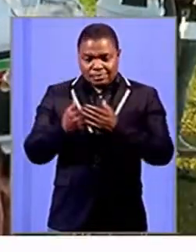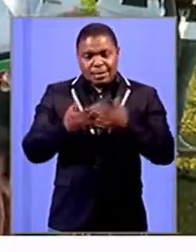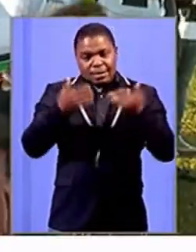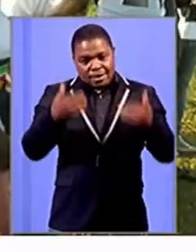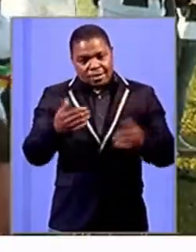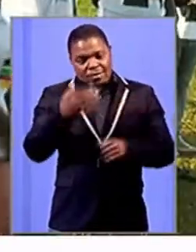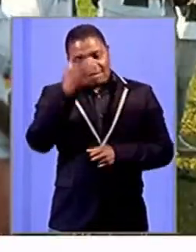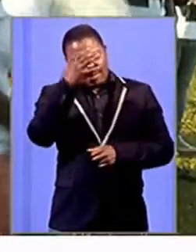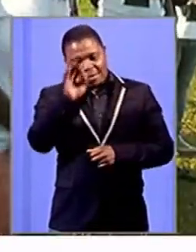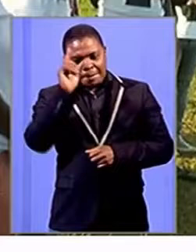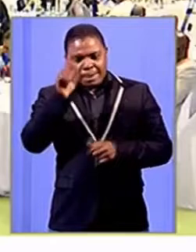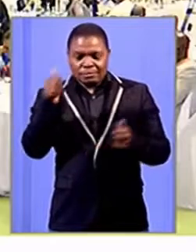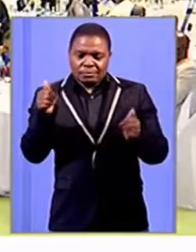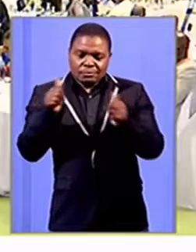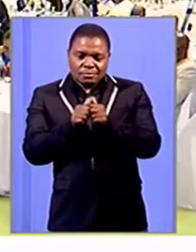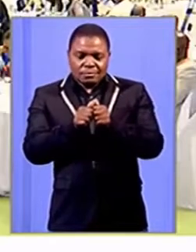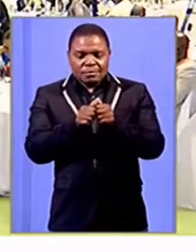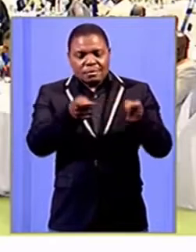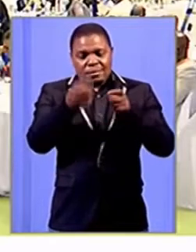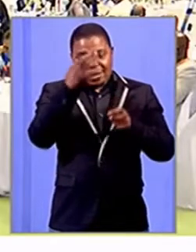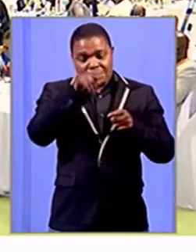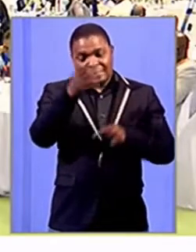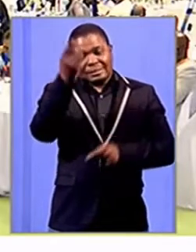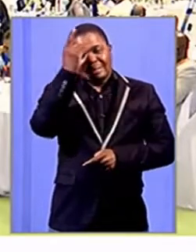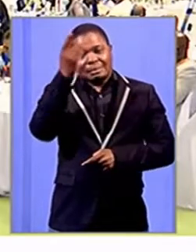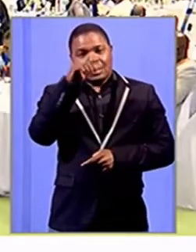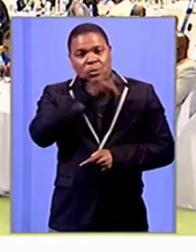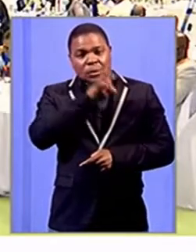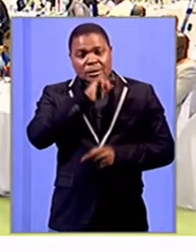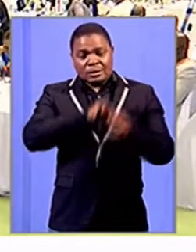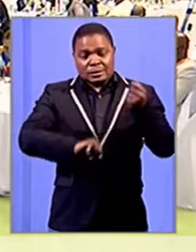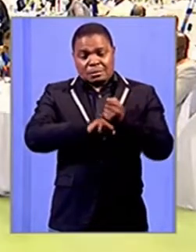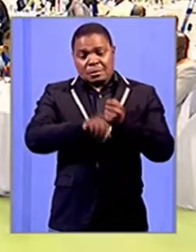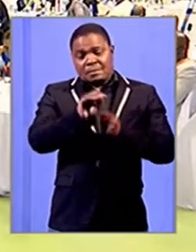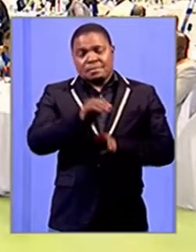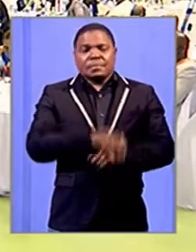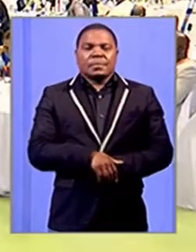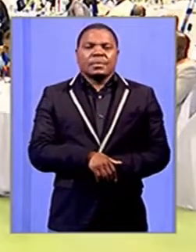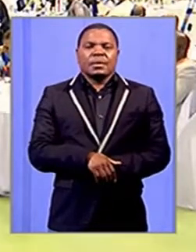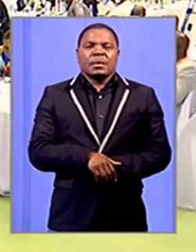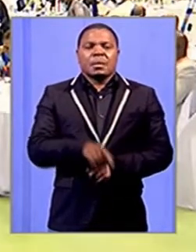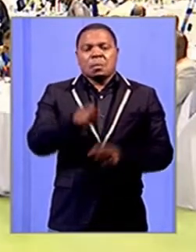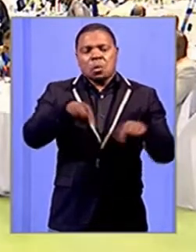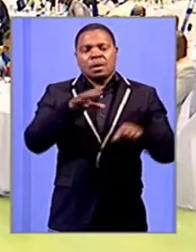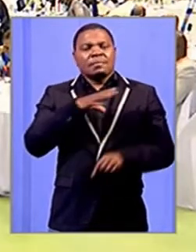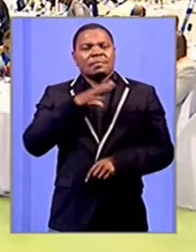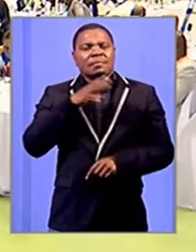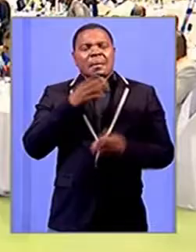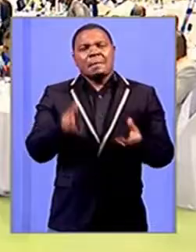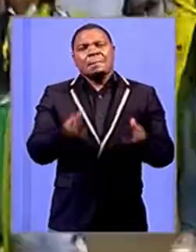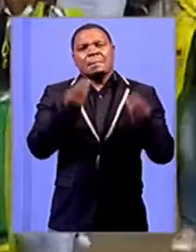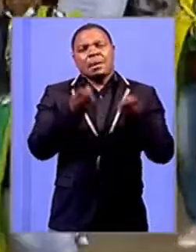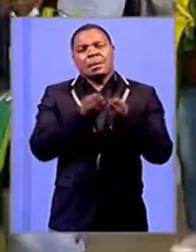kopanela puso masepaleng wa eThekwini e le moo e nang le botshetsi bo matla teng. E kgonne ho fumana diperesente